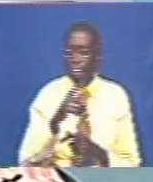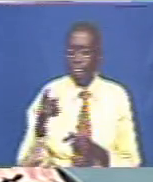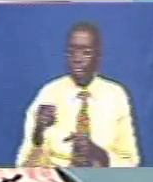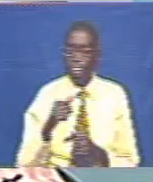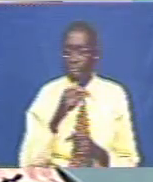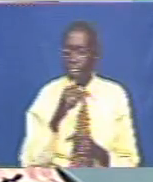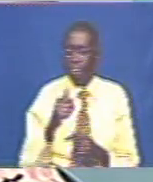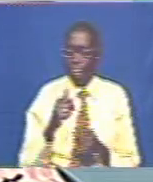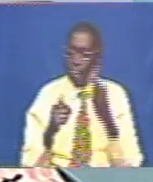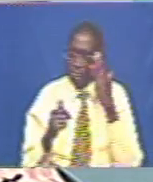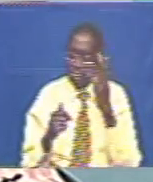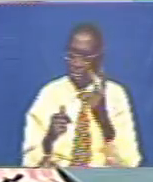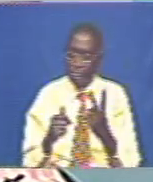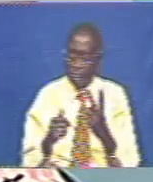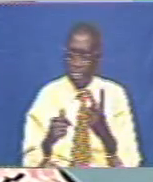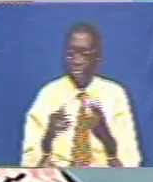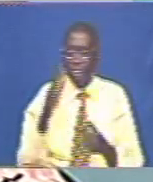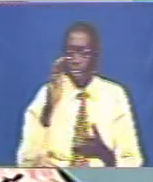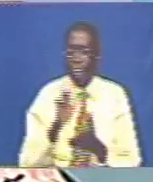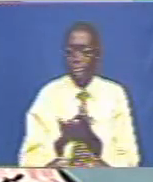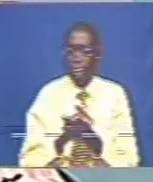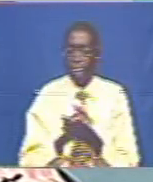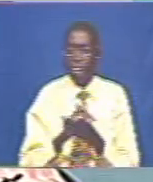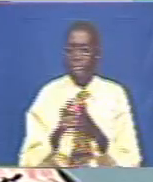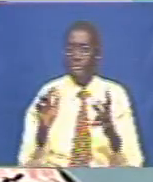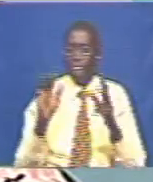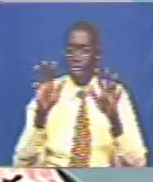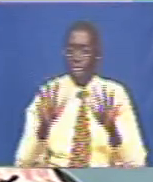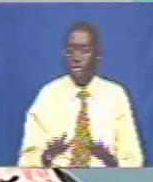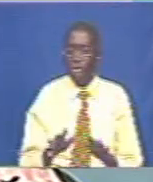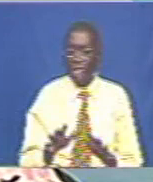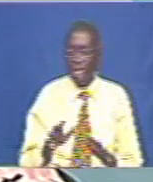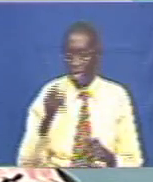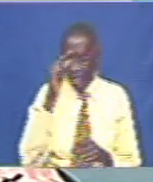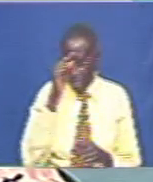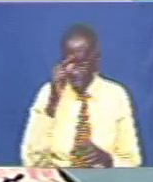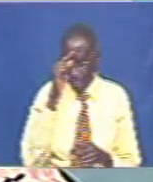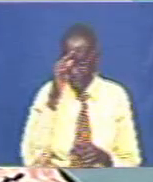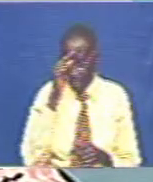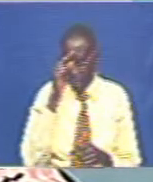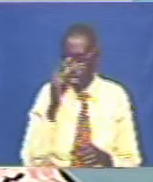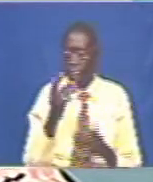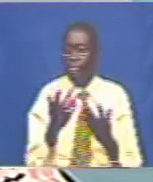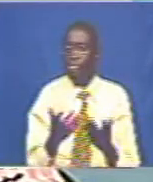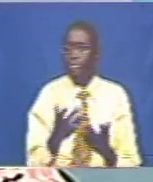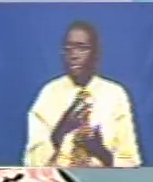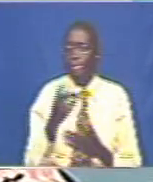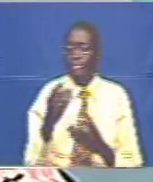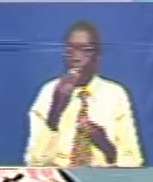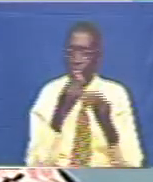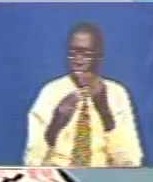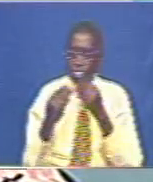been recognized, but we want to believe this is a key role that the government needs to address. Mm-hmm. In terms of the food